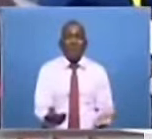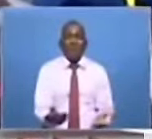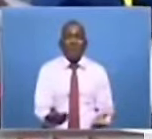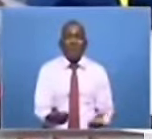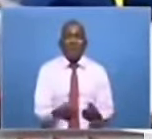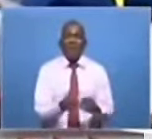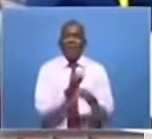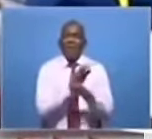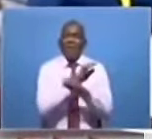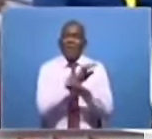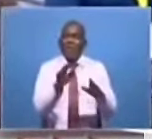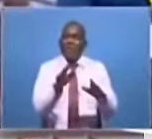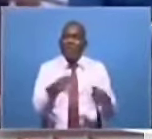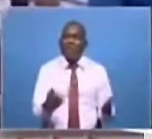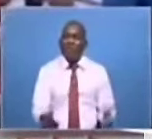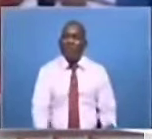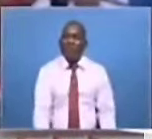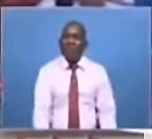lord,